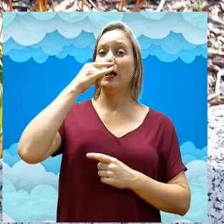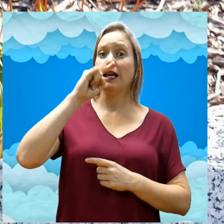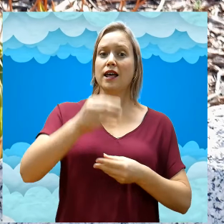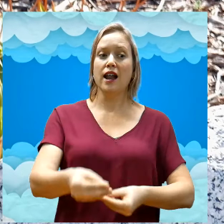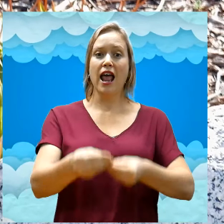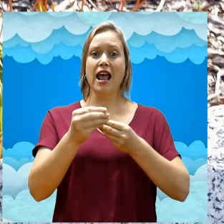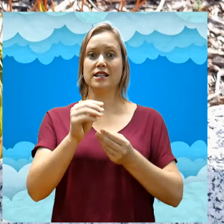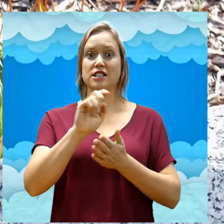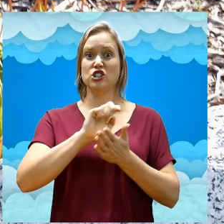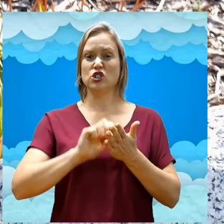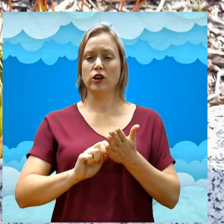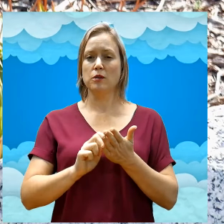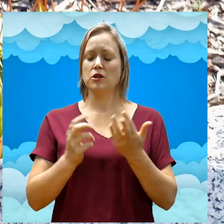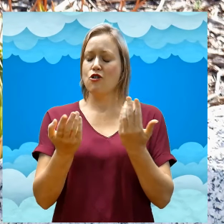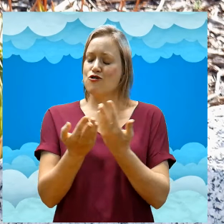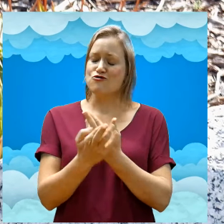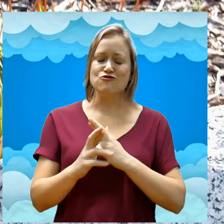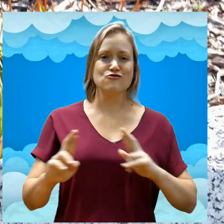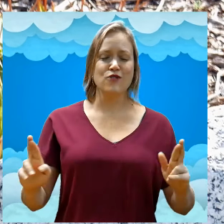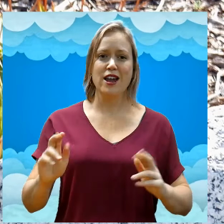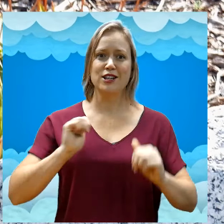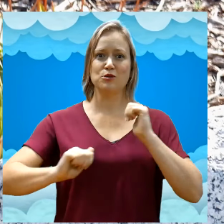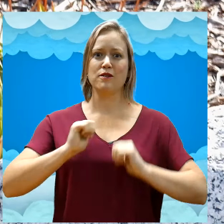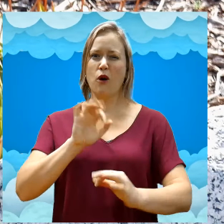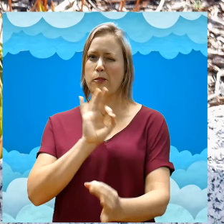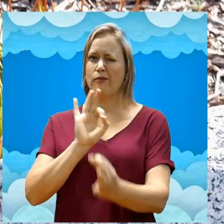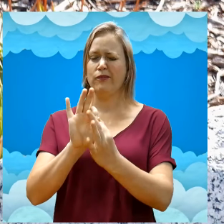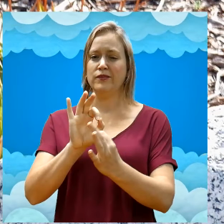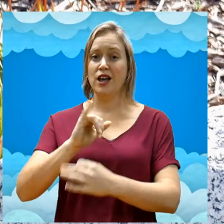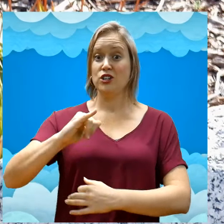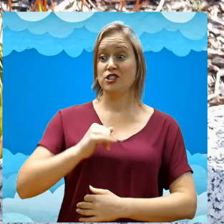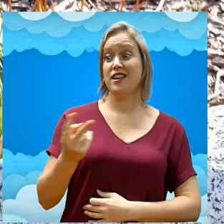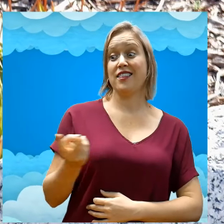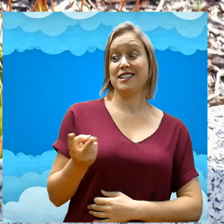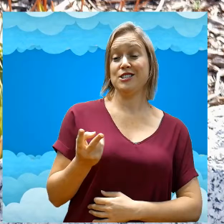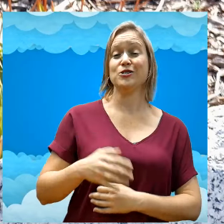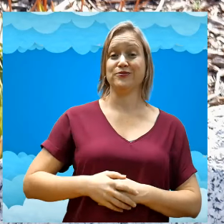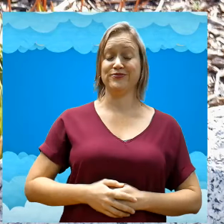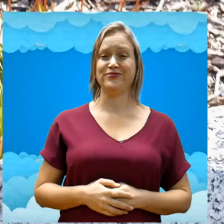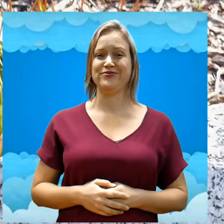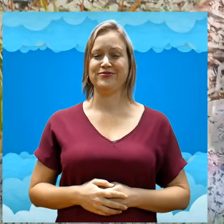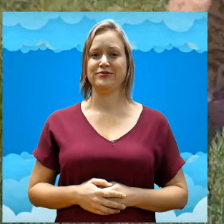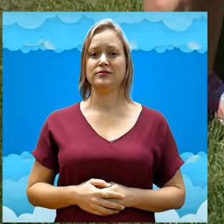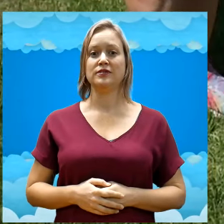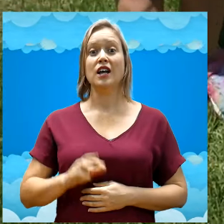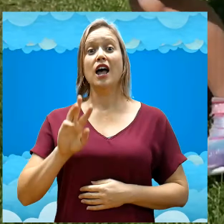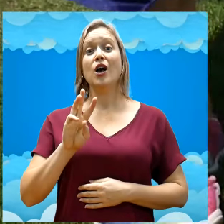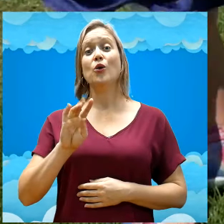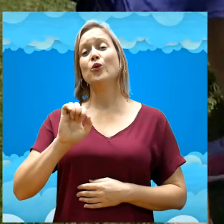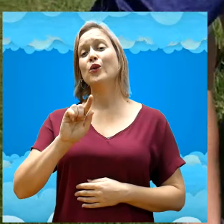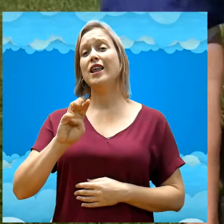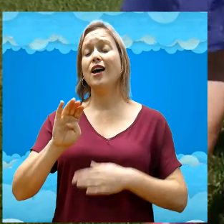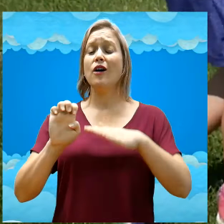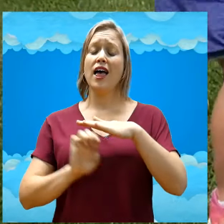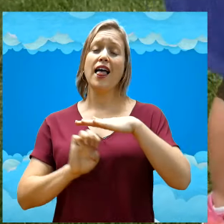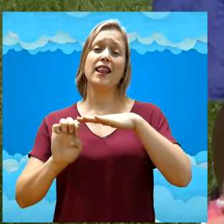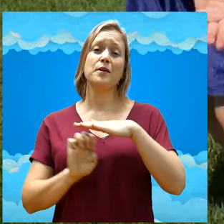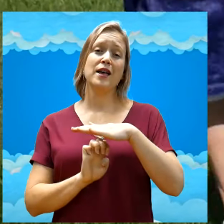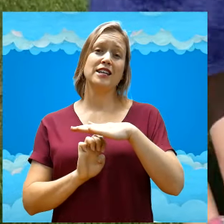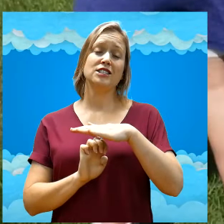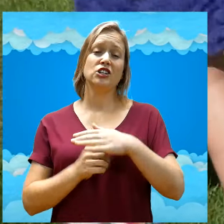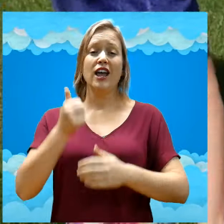kid hands in a script 100% prepared to give a perfect performance. Just like these two segments. Willow